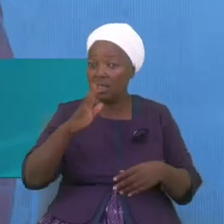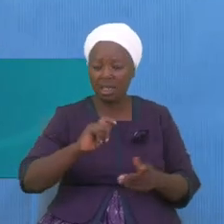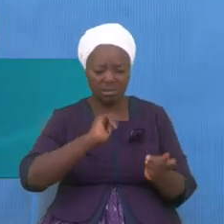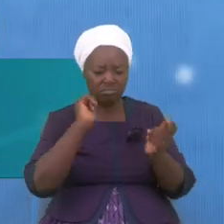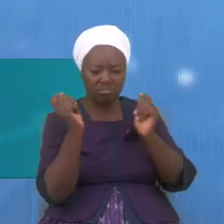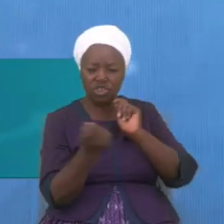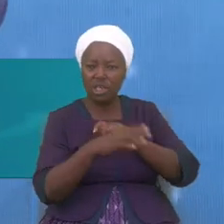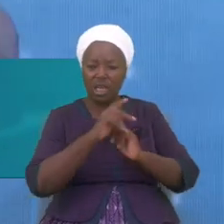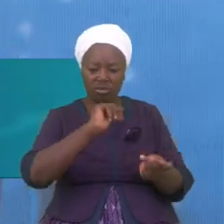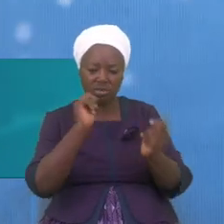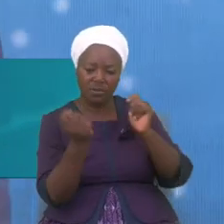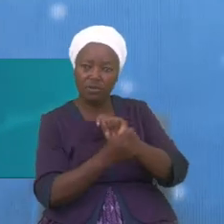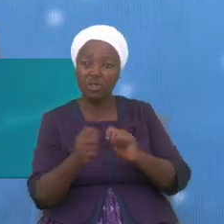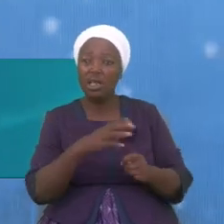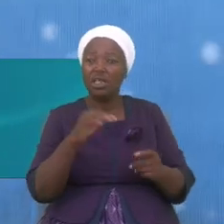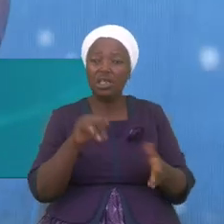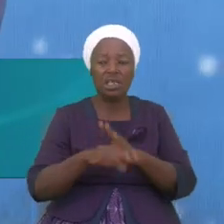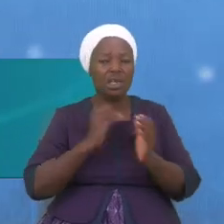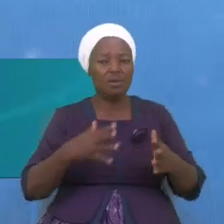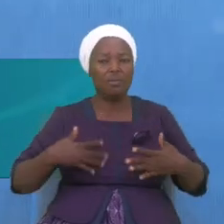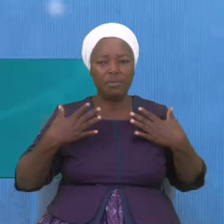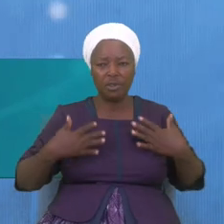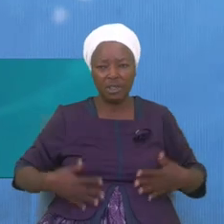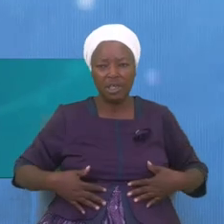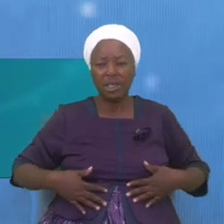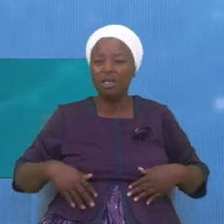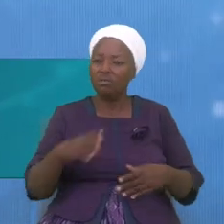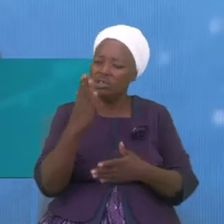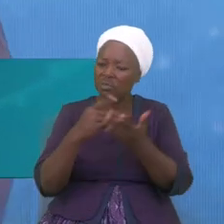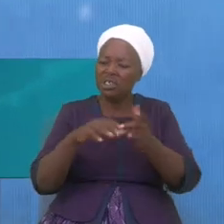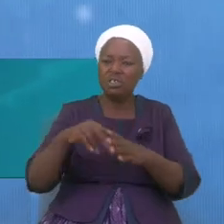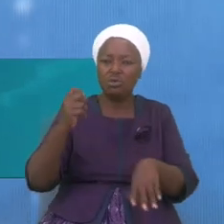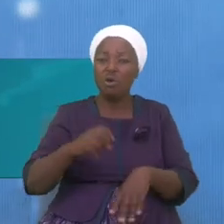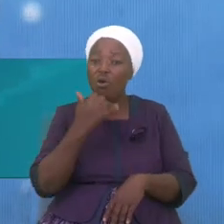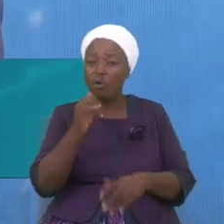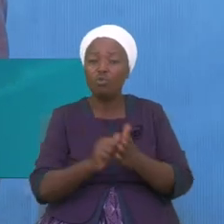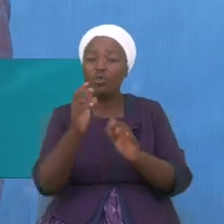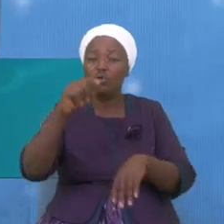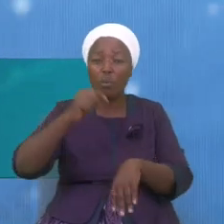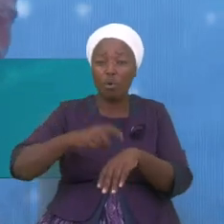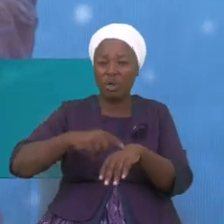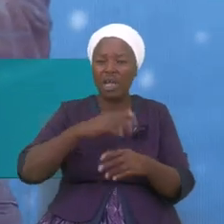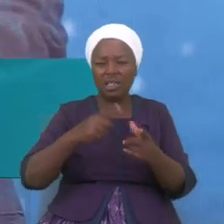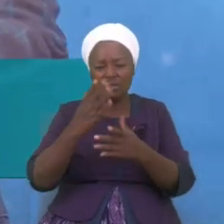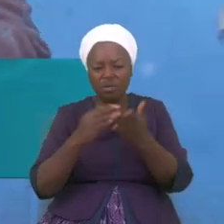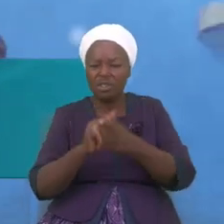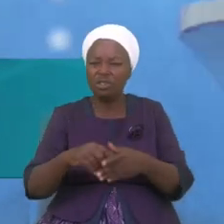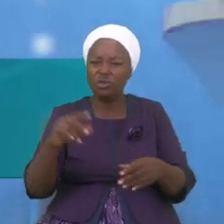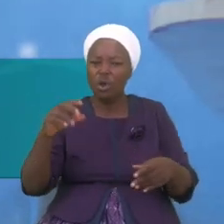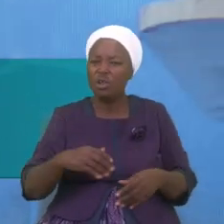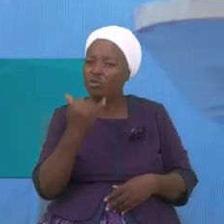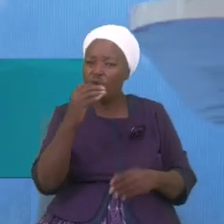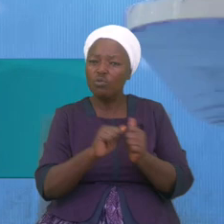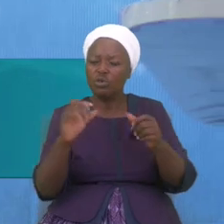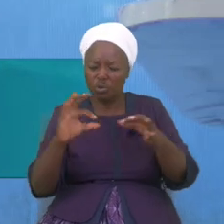and transformation in our body. Something is wrong with your bone. Something is wrong with the joint. Something